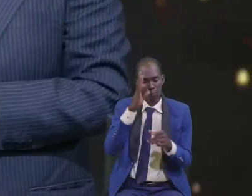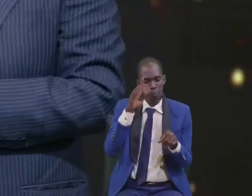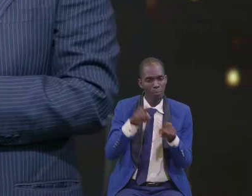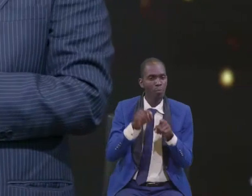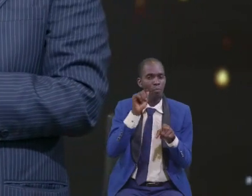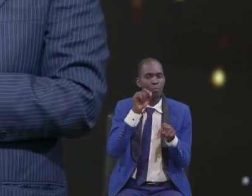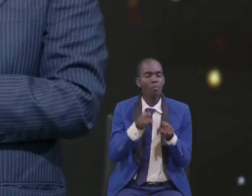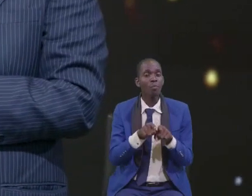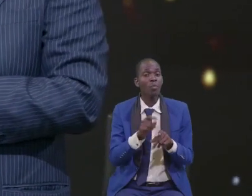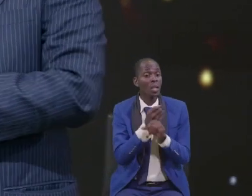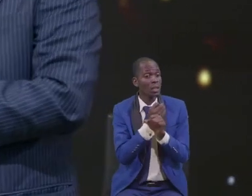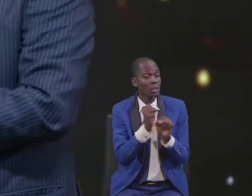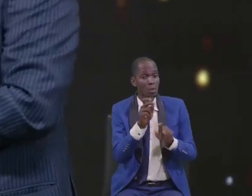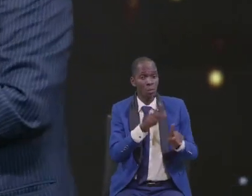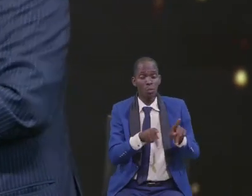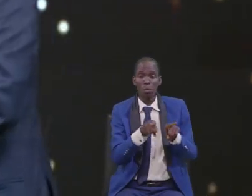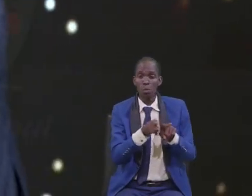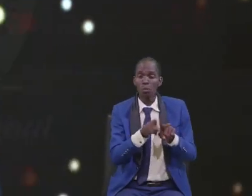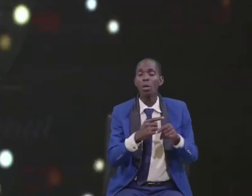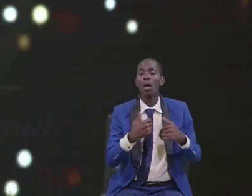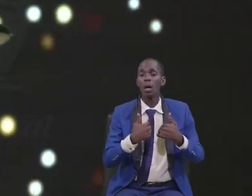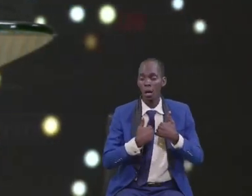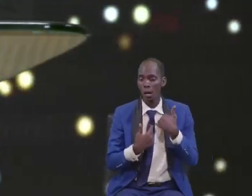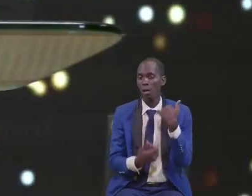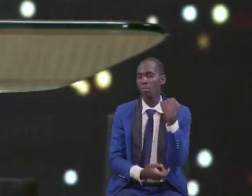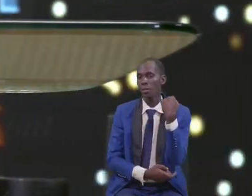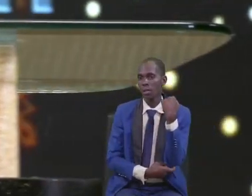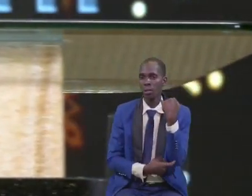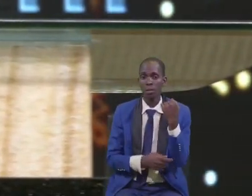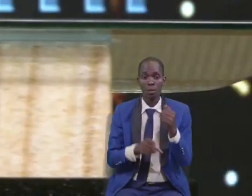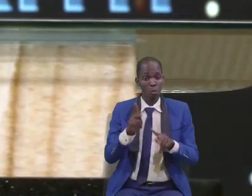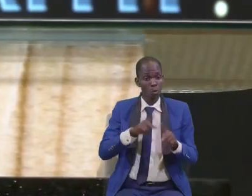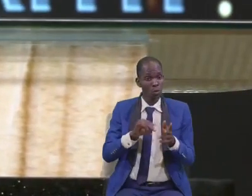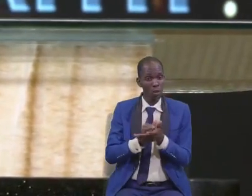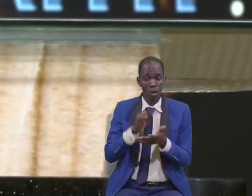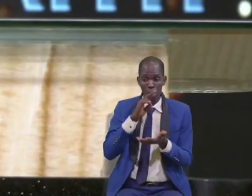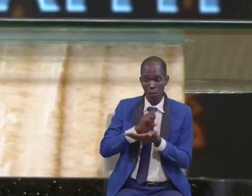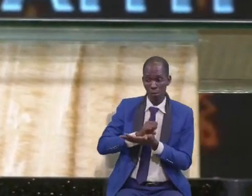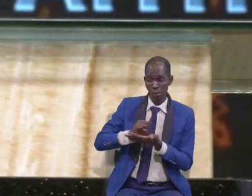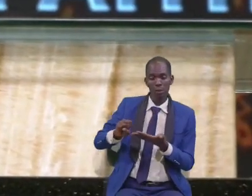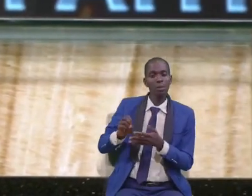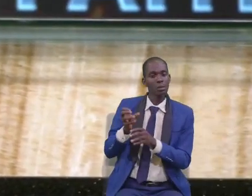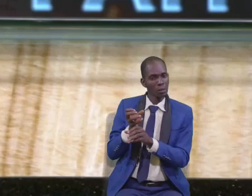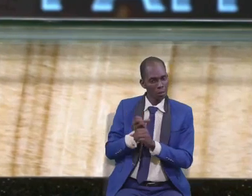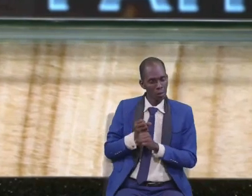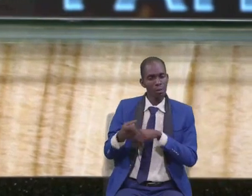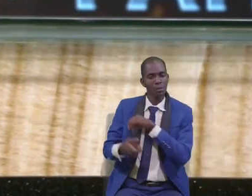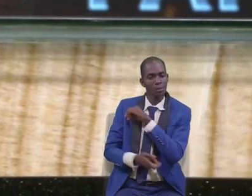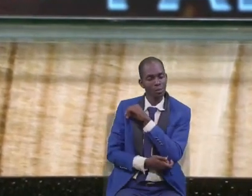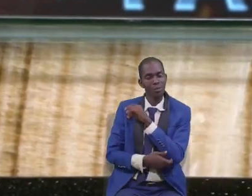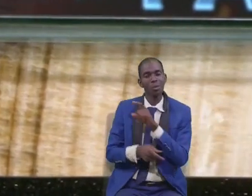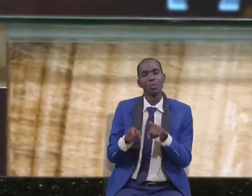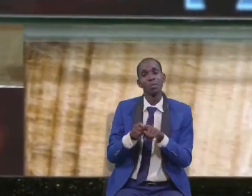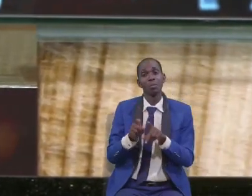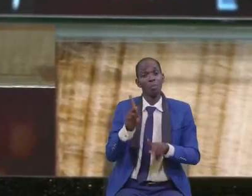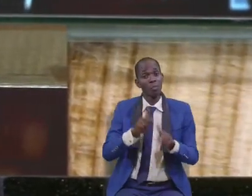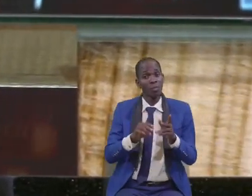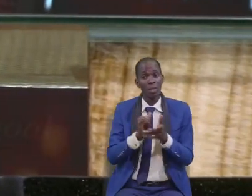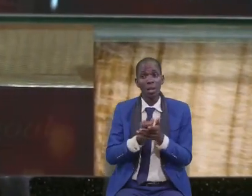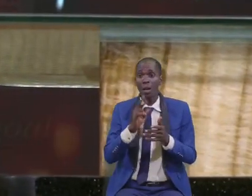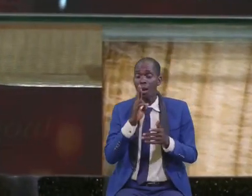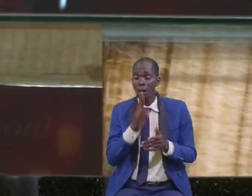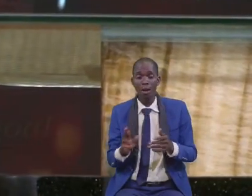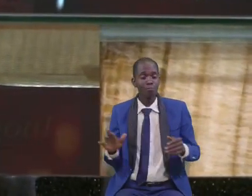Sick people also have temptation, and sanctified people have temptations. Even those who are filled, immersed,